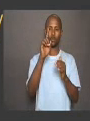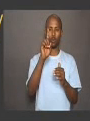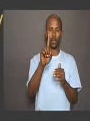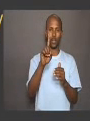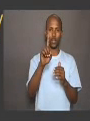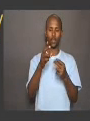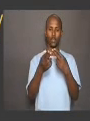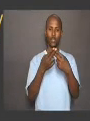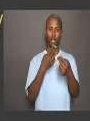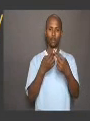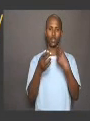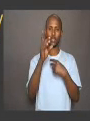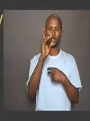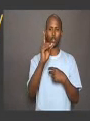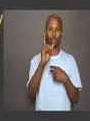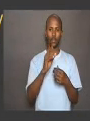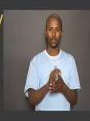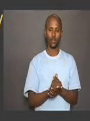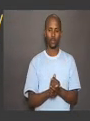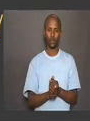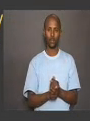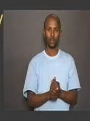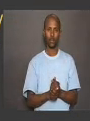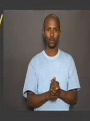minus 1 times D.